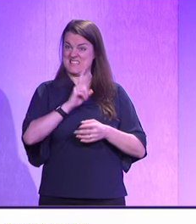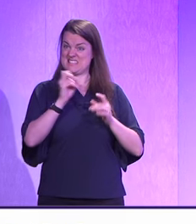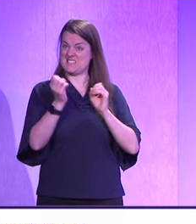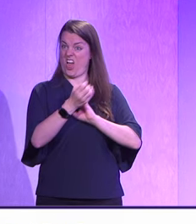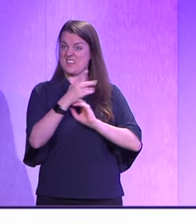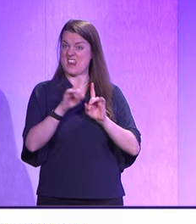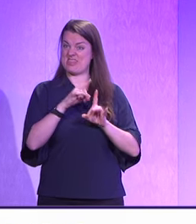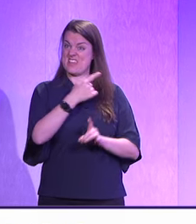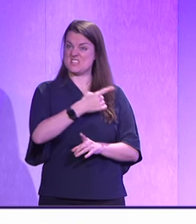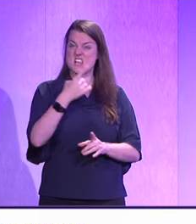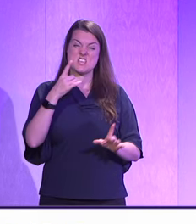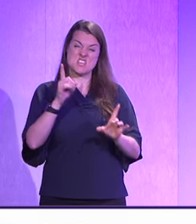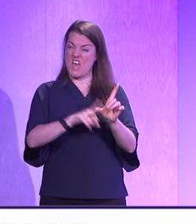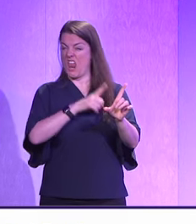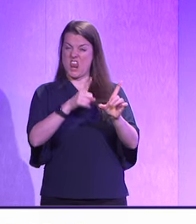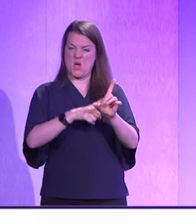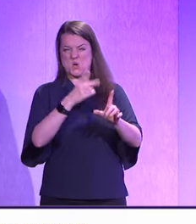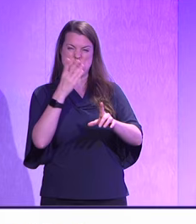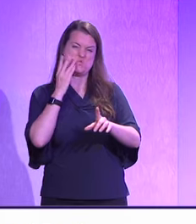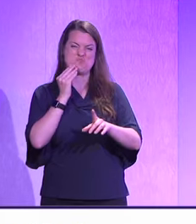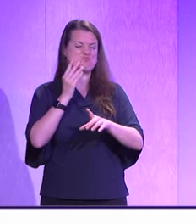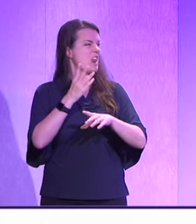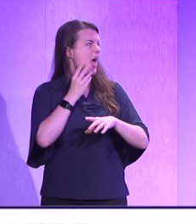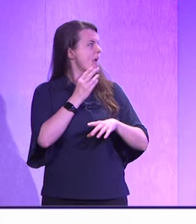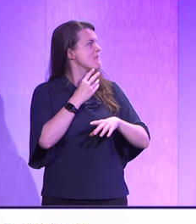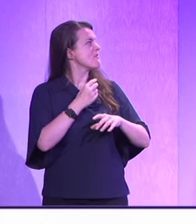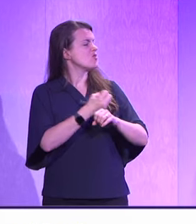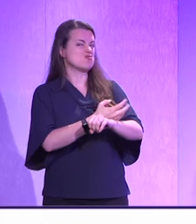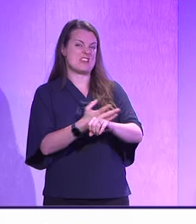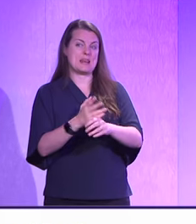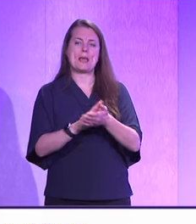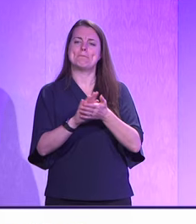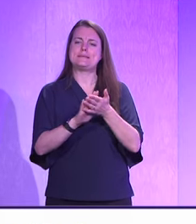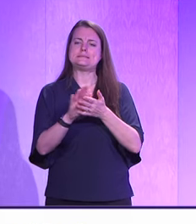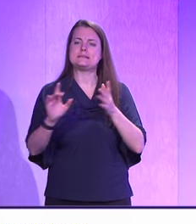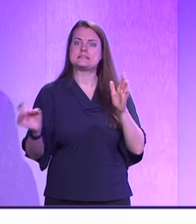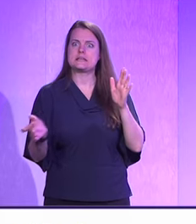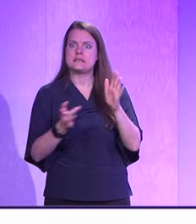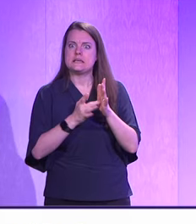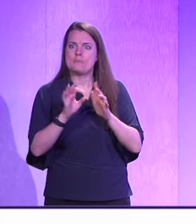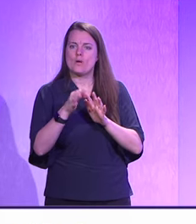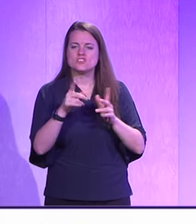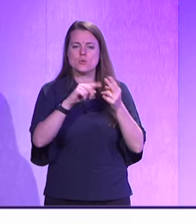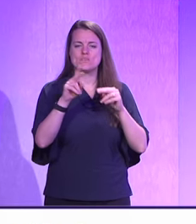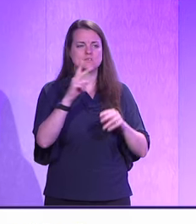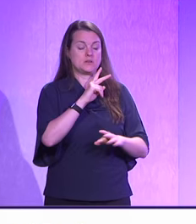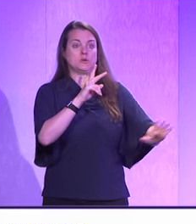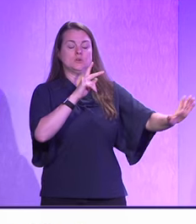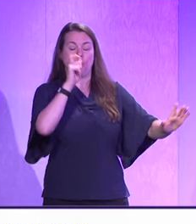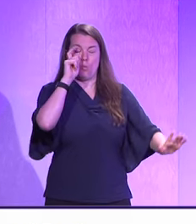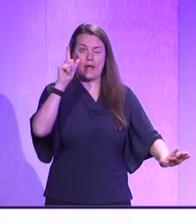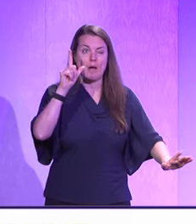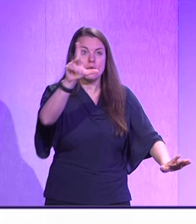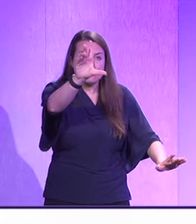this. Bright yellowy, limey yellow green. So if you see one like this, this is a key point that hopefully wakes you up. Put it in your brain, store it away for